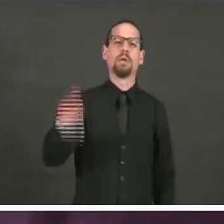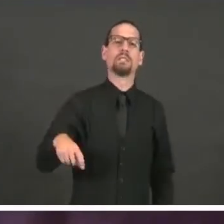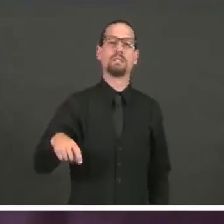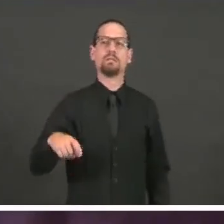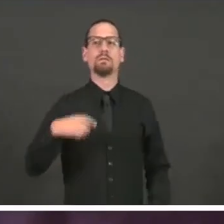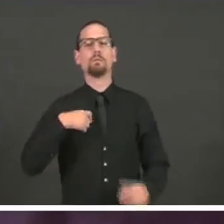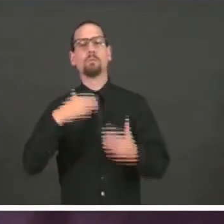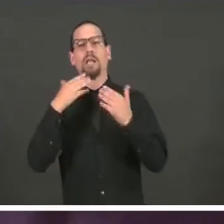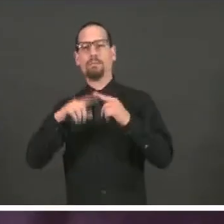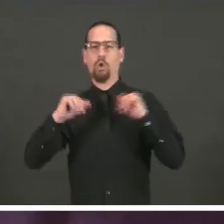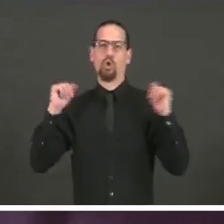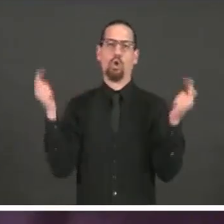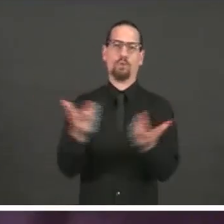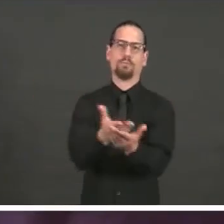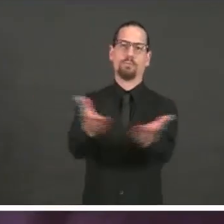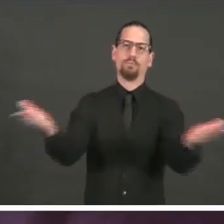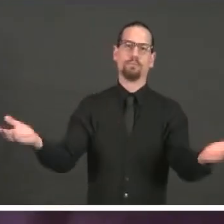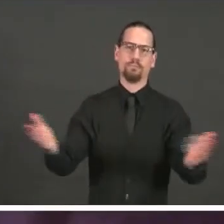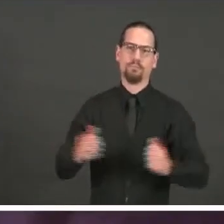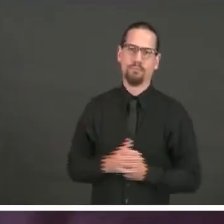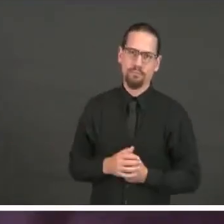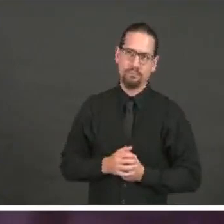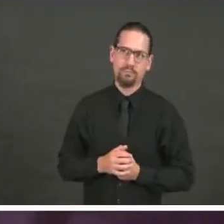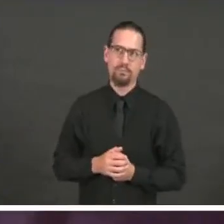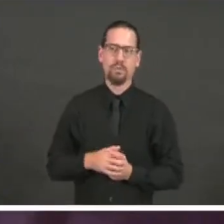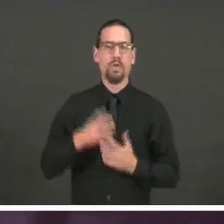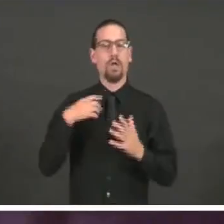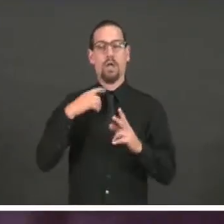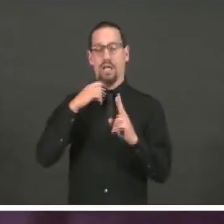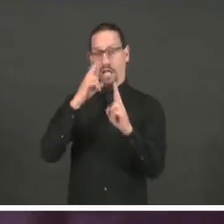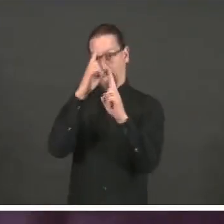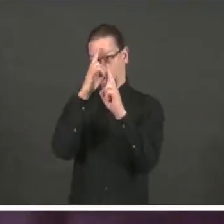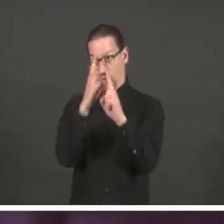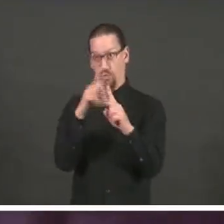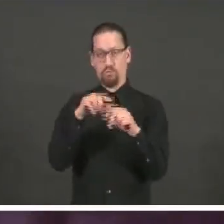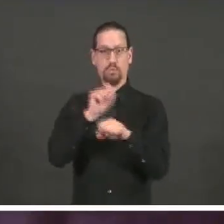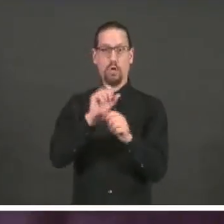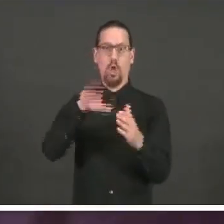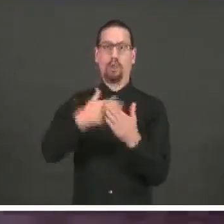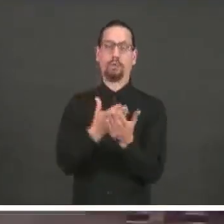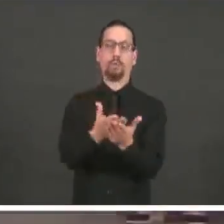I am very privileged to serve you, and we're here to answer any of your questions.